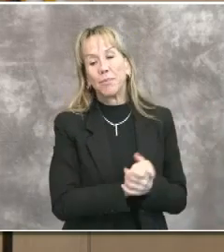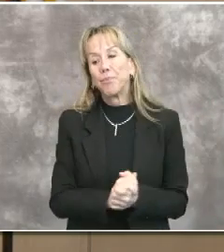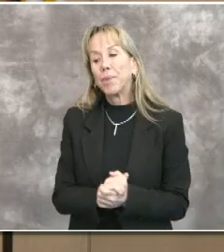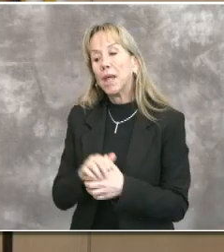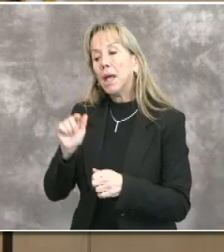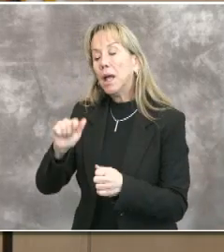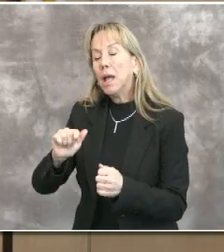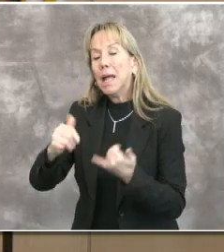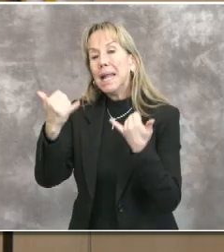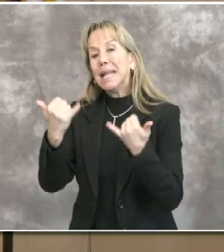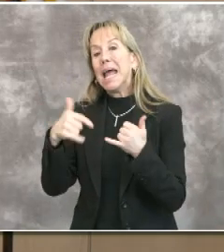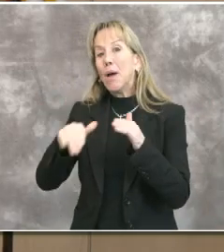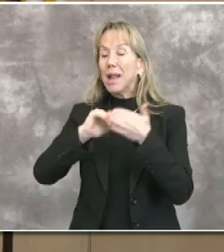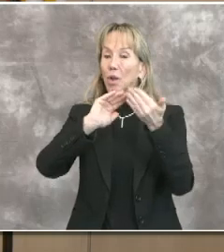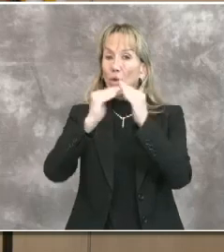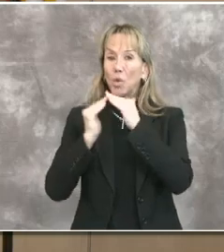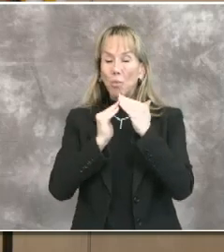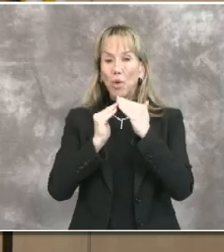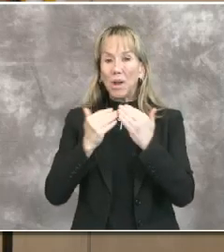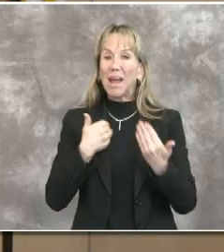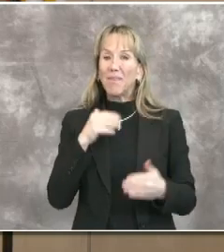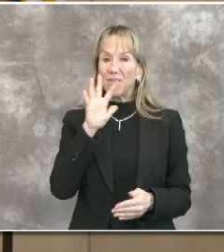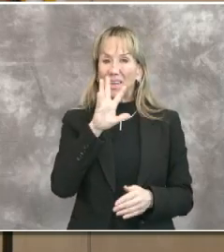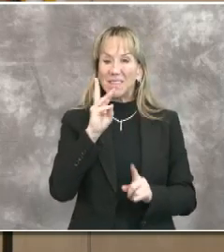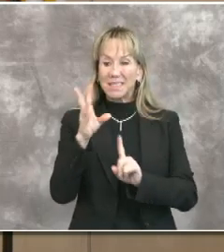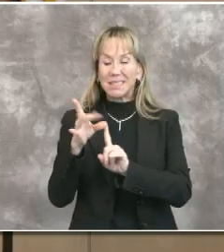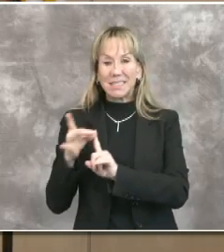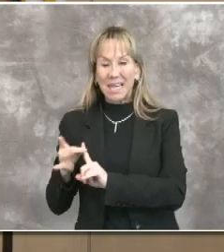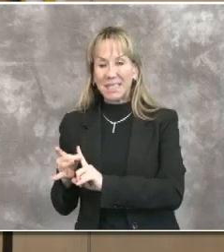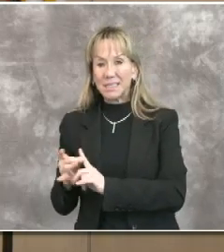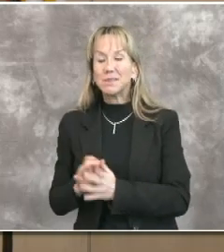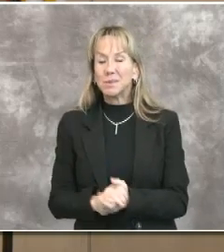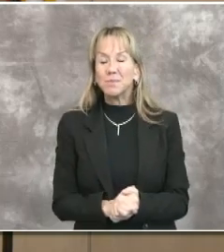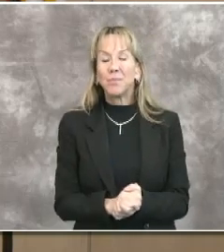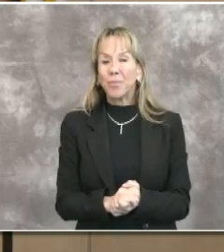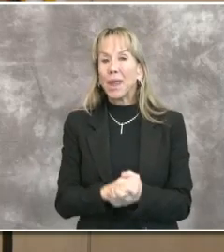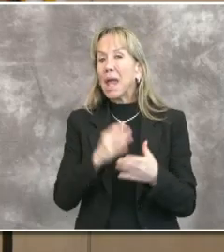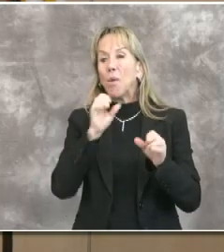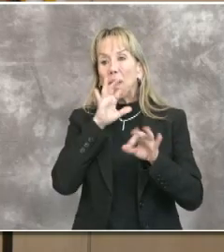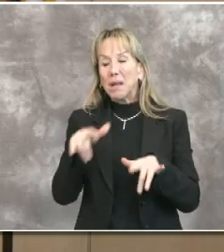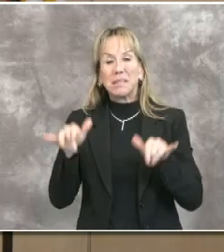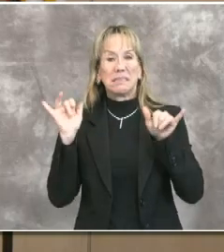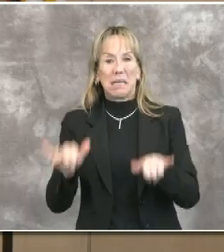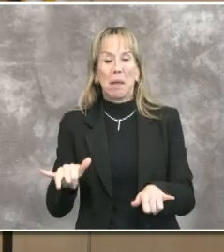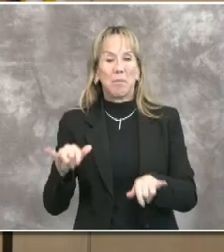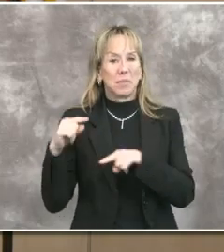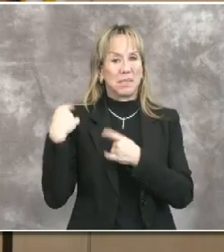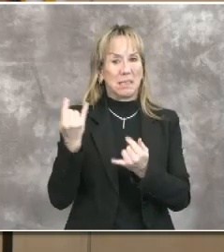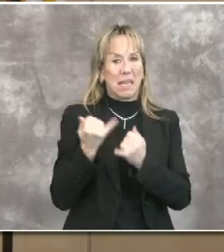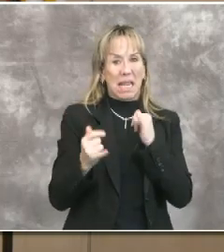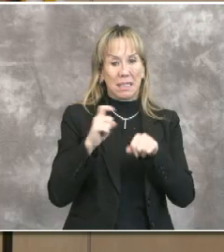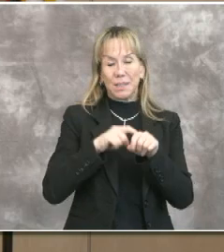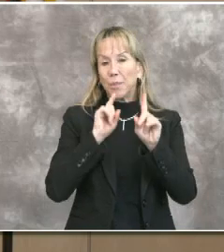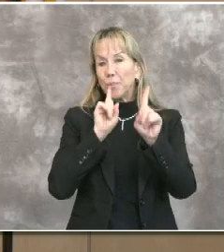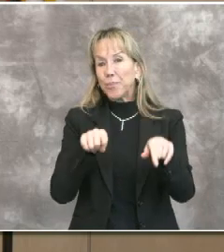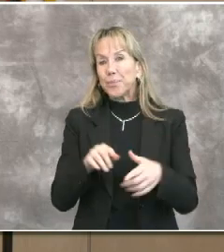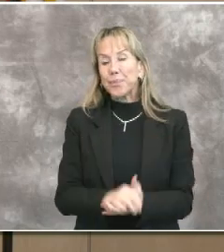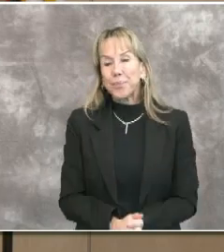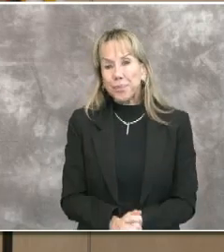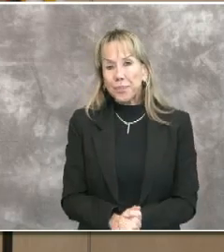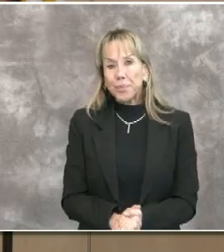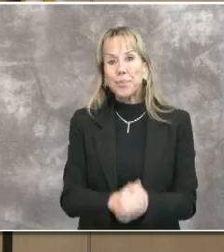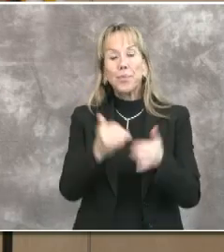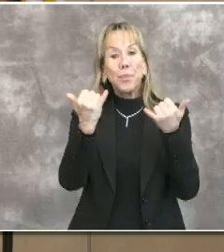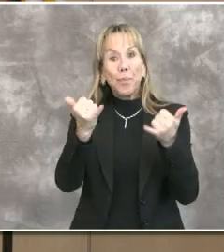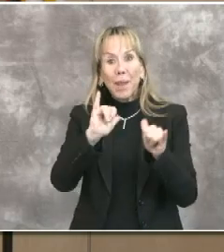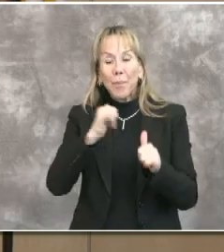56 cases and 2 deaths, and there have been no changes over the past several days in that particular category. And